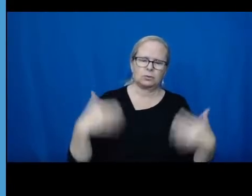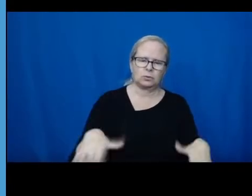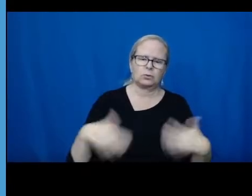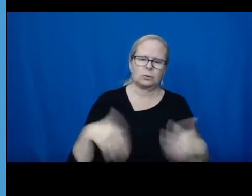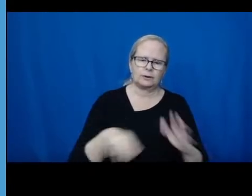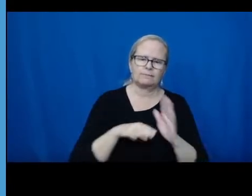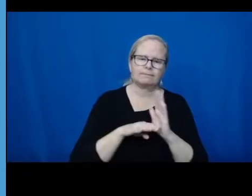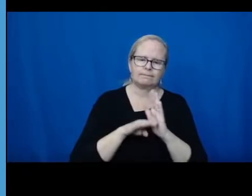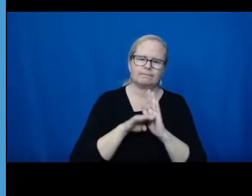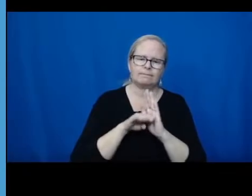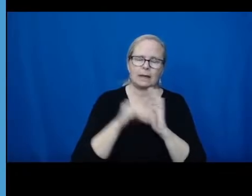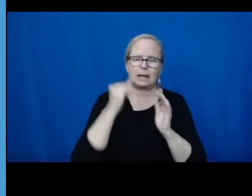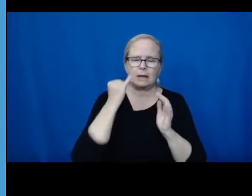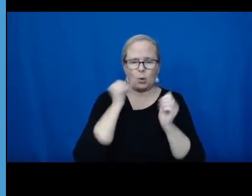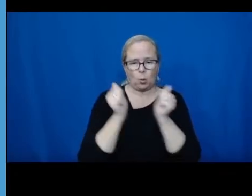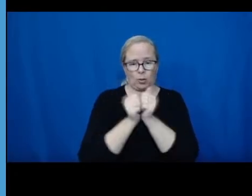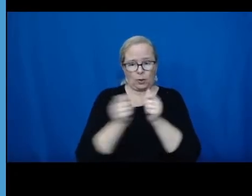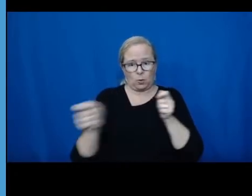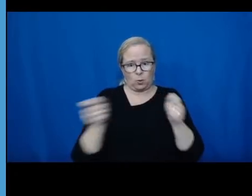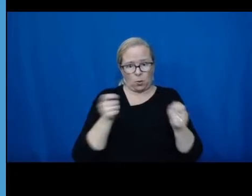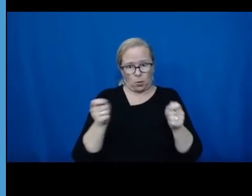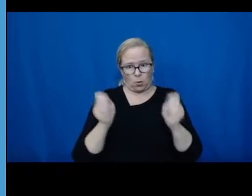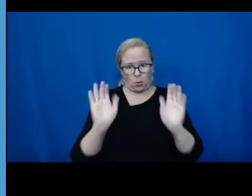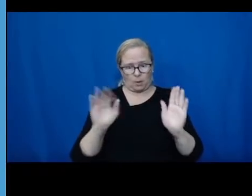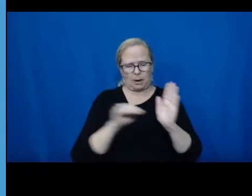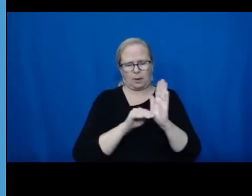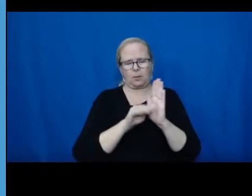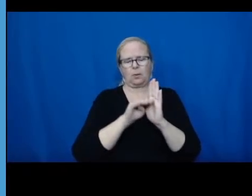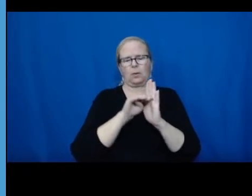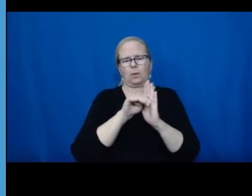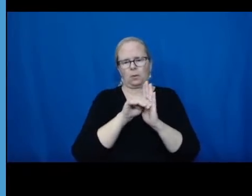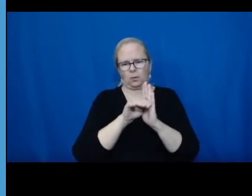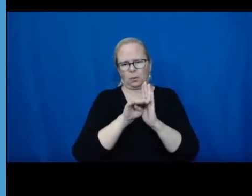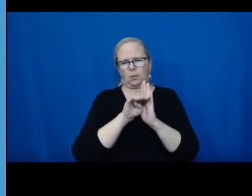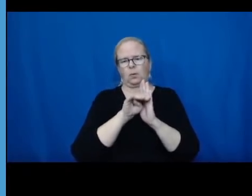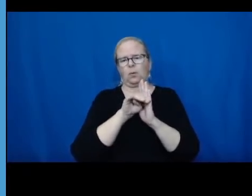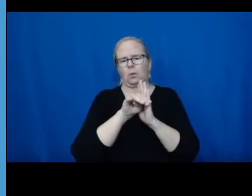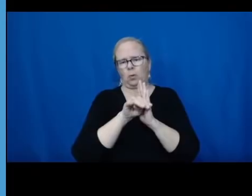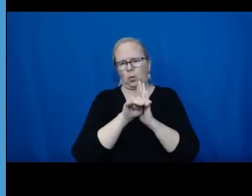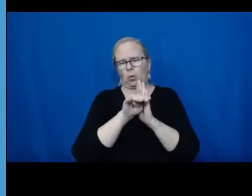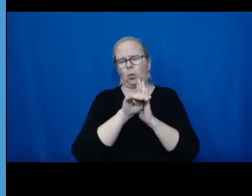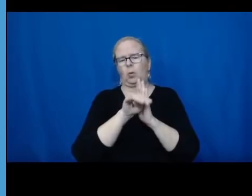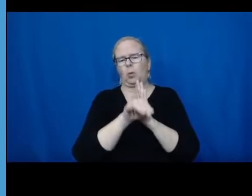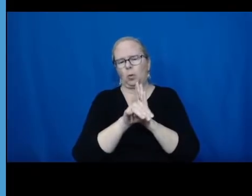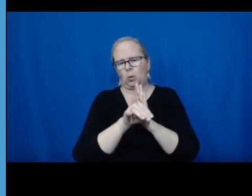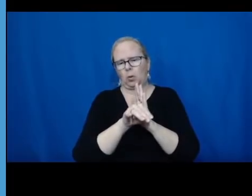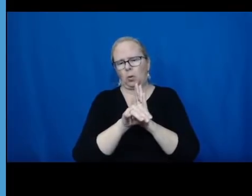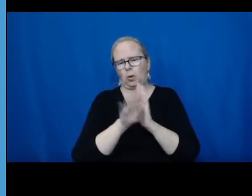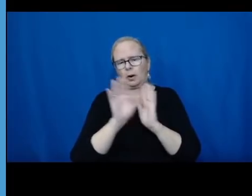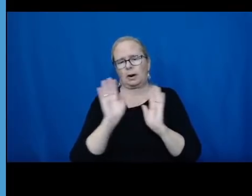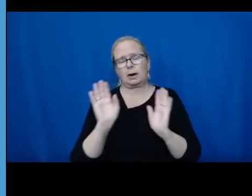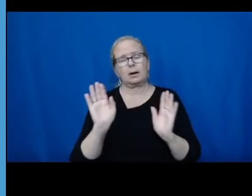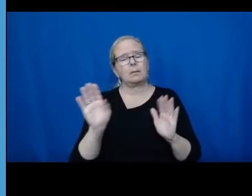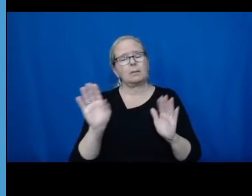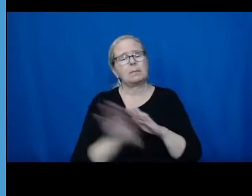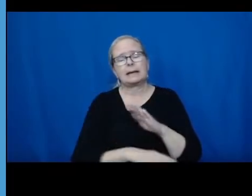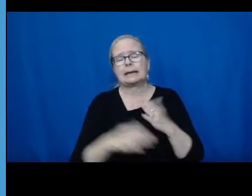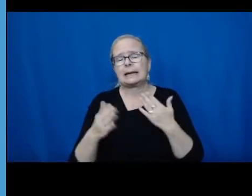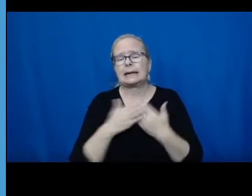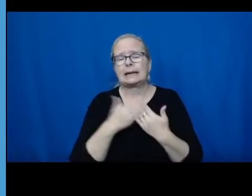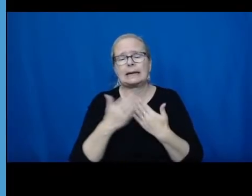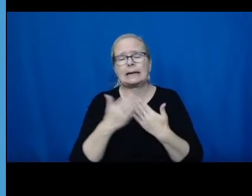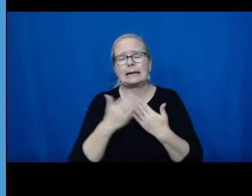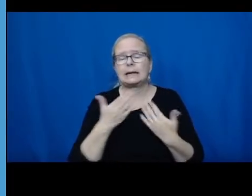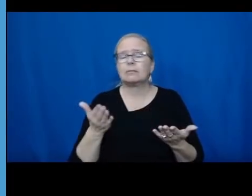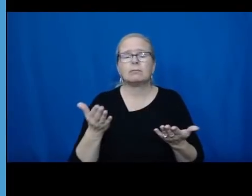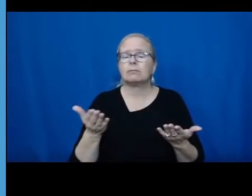there's a vulnerable population that's still unvaccinated and not exposed, and you keep the masks, you keep lots of testing to keep virus low in the